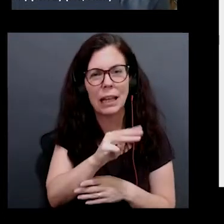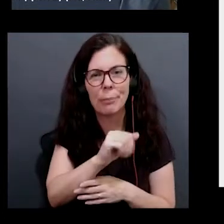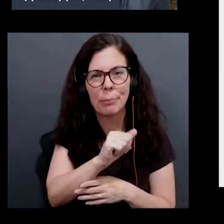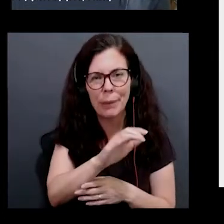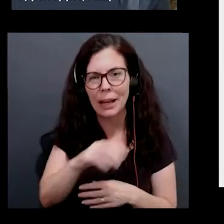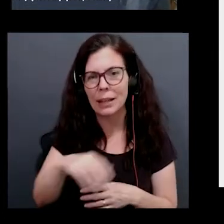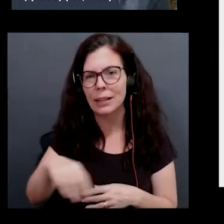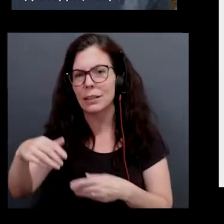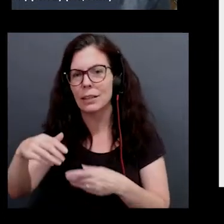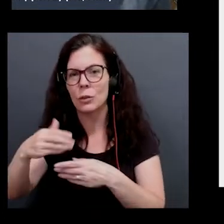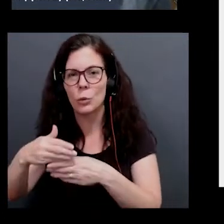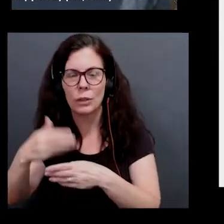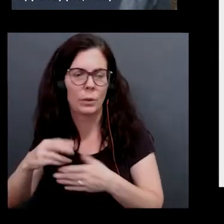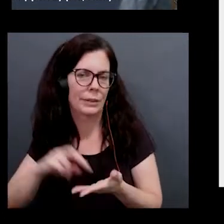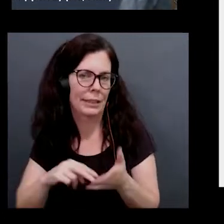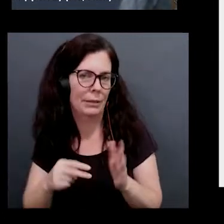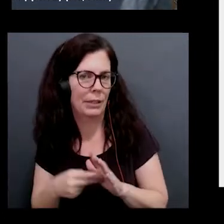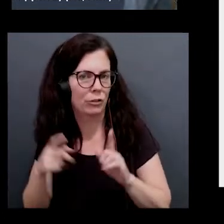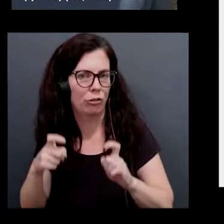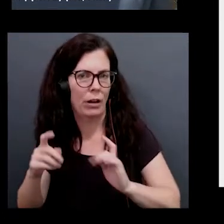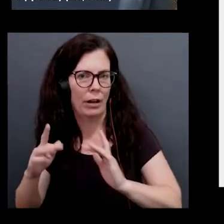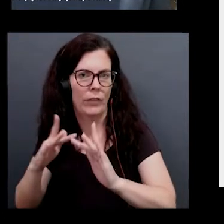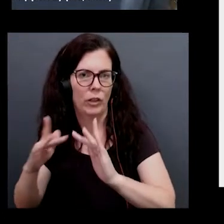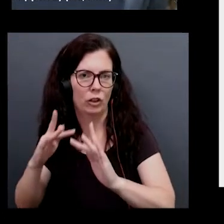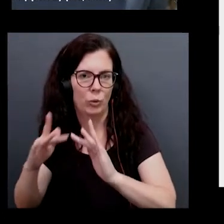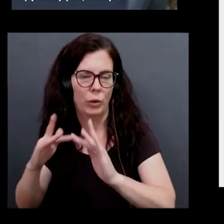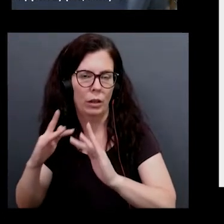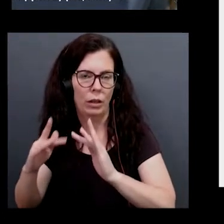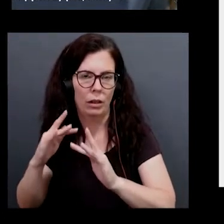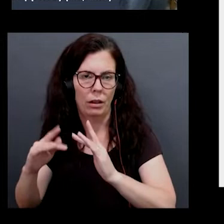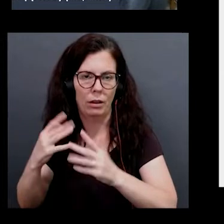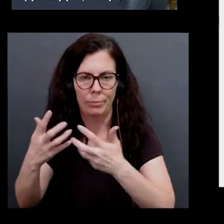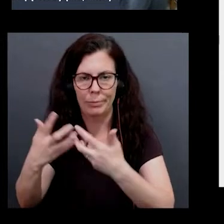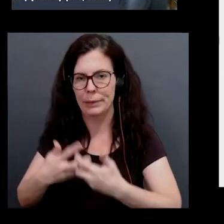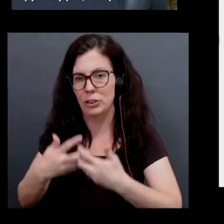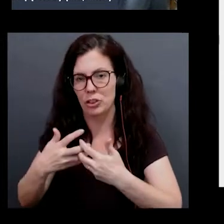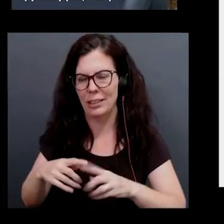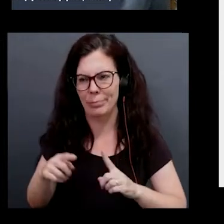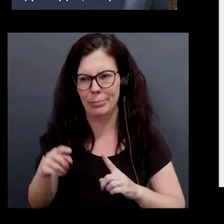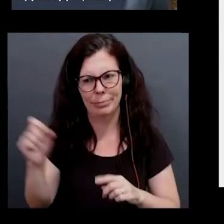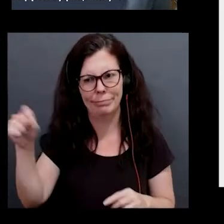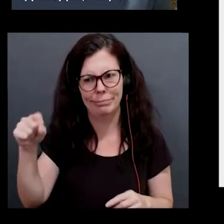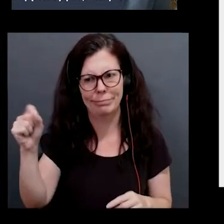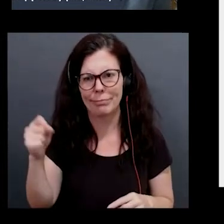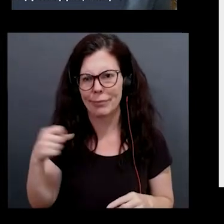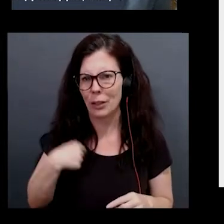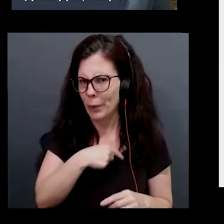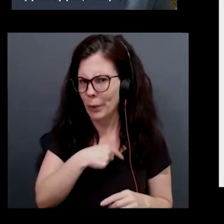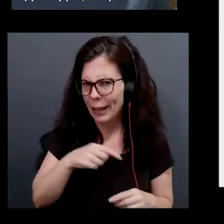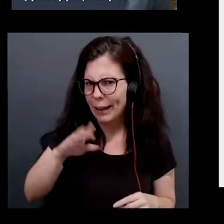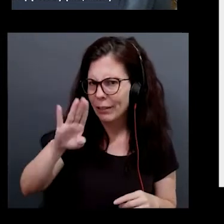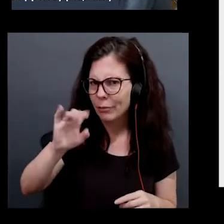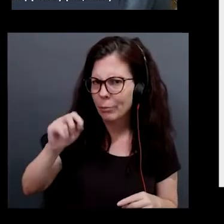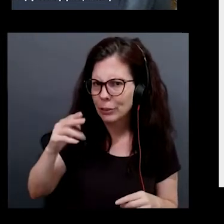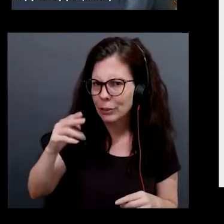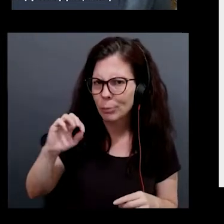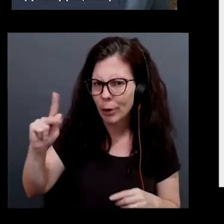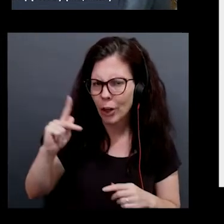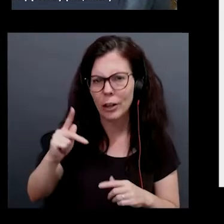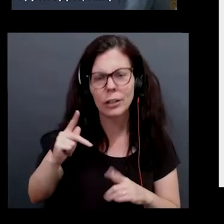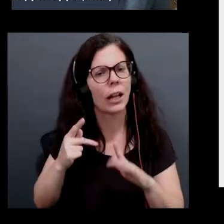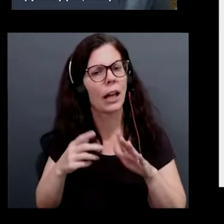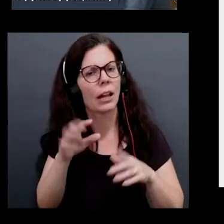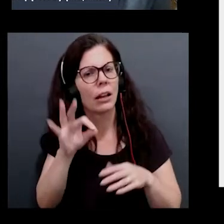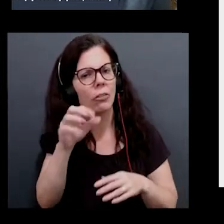trying out a virtual machine. But absolutely, we have benchmarks and reproducible flows. You can find on our